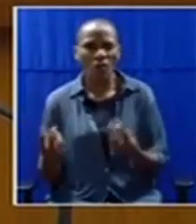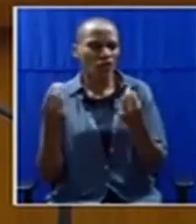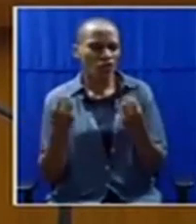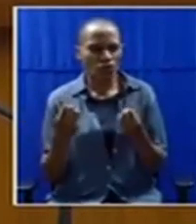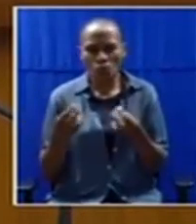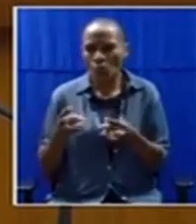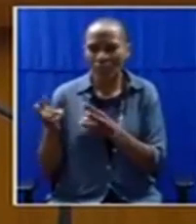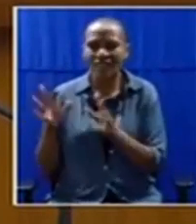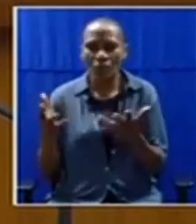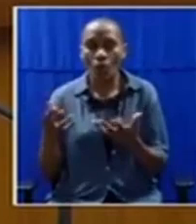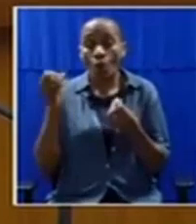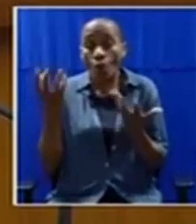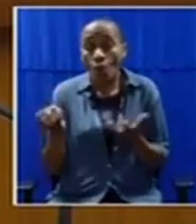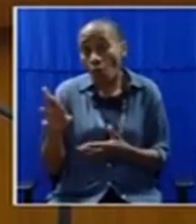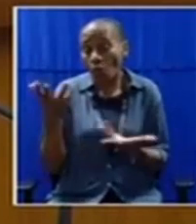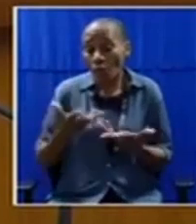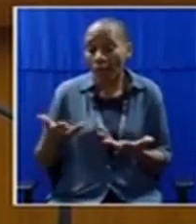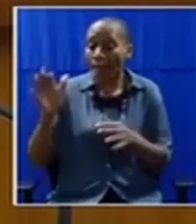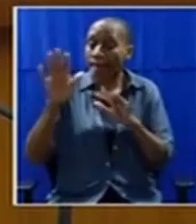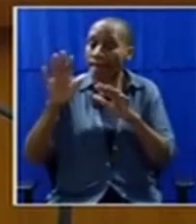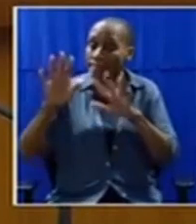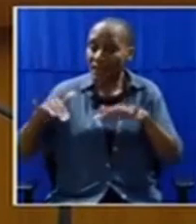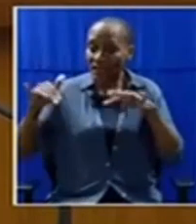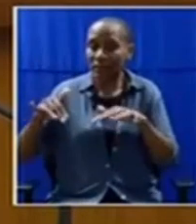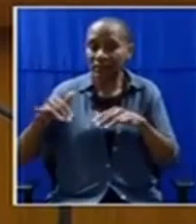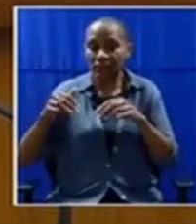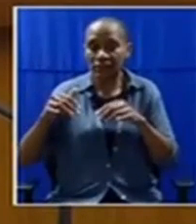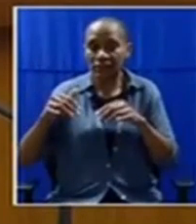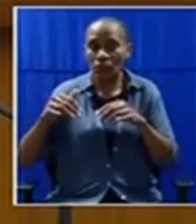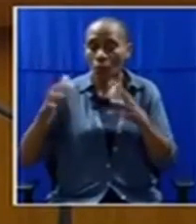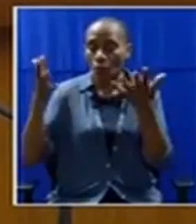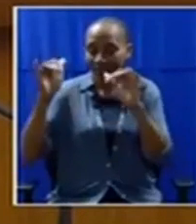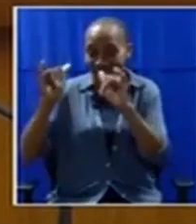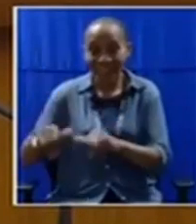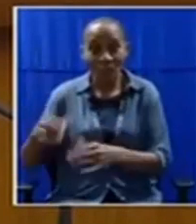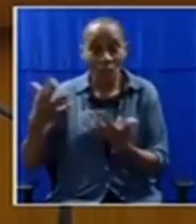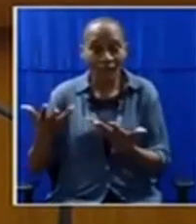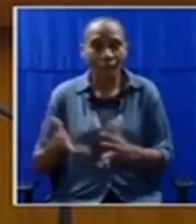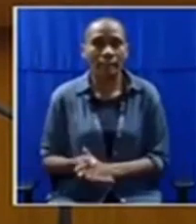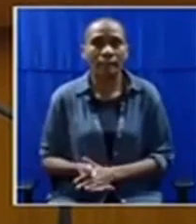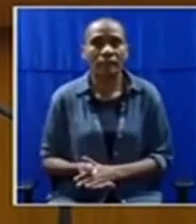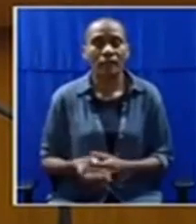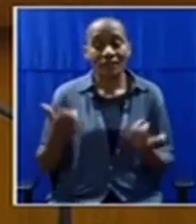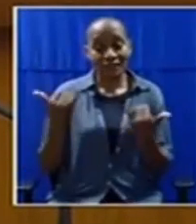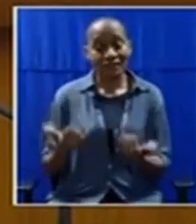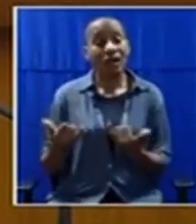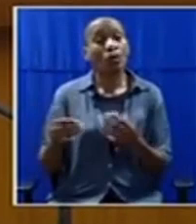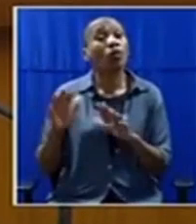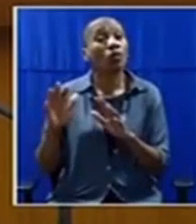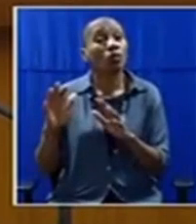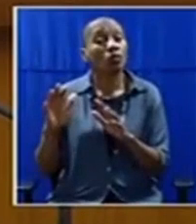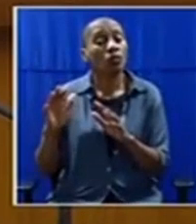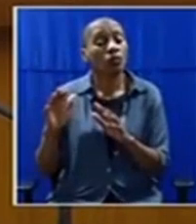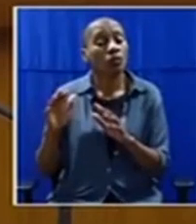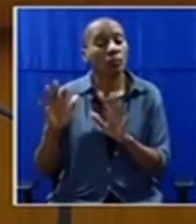where its location ought to be. Our current infrastructure does not adequately cater for our needs as a legislative arm